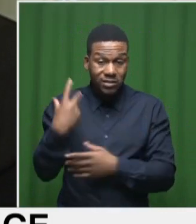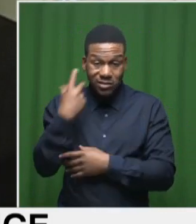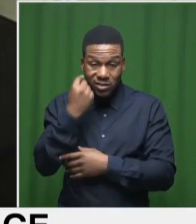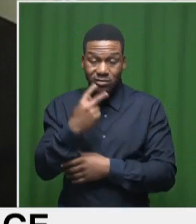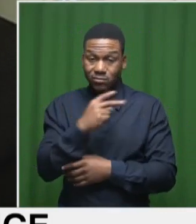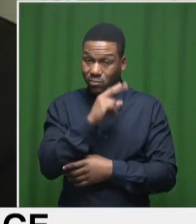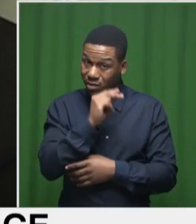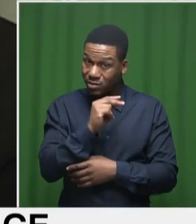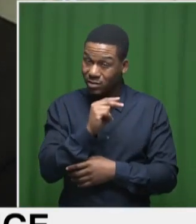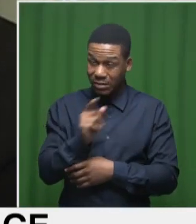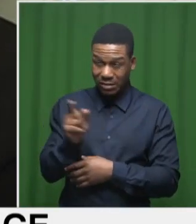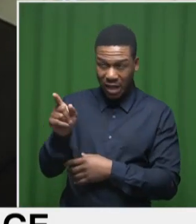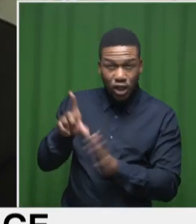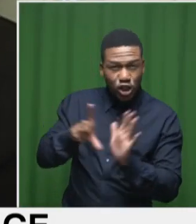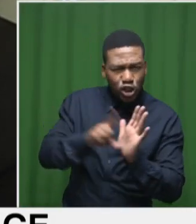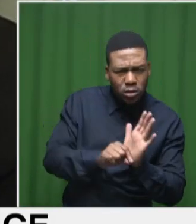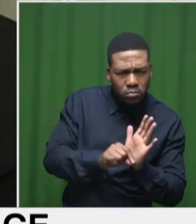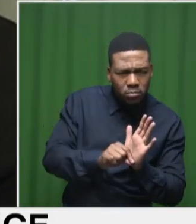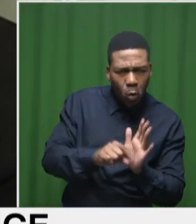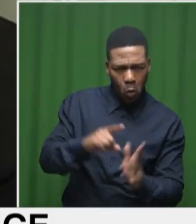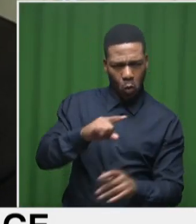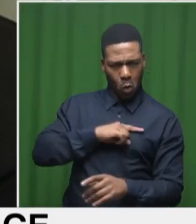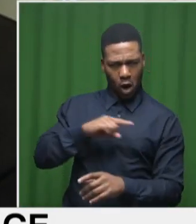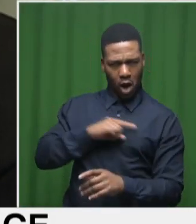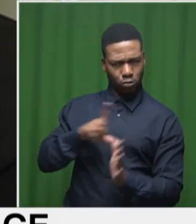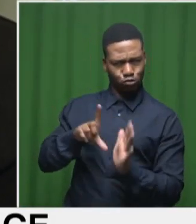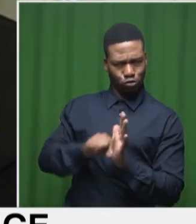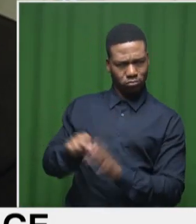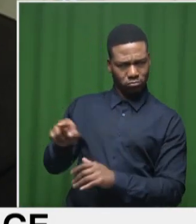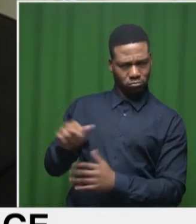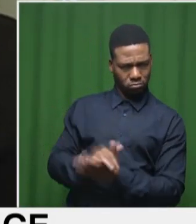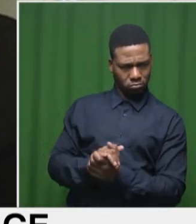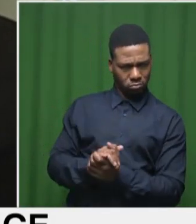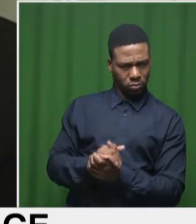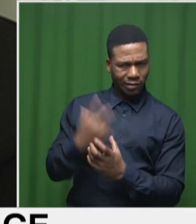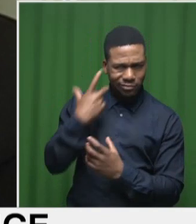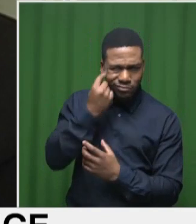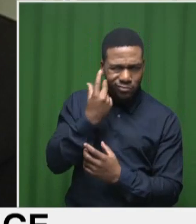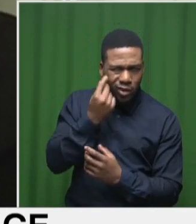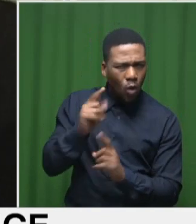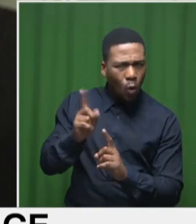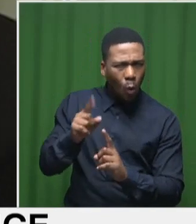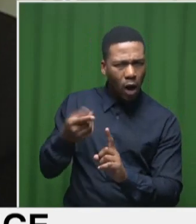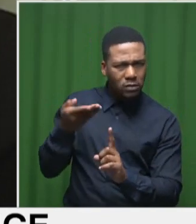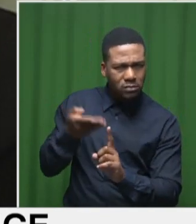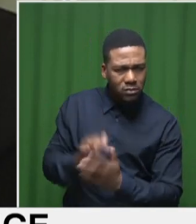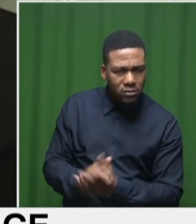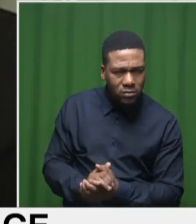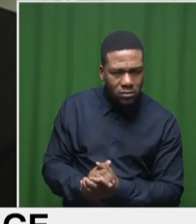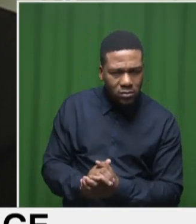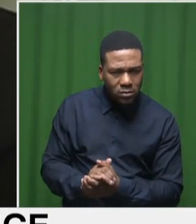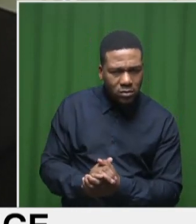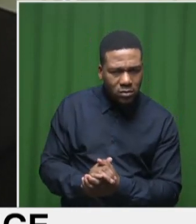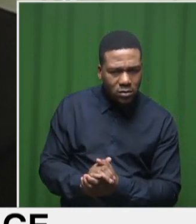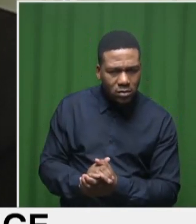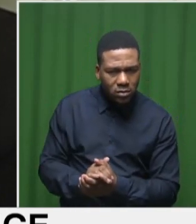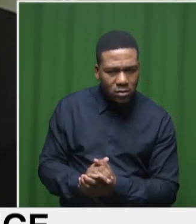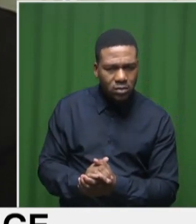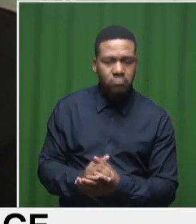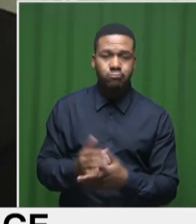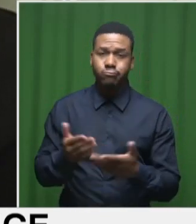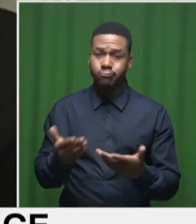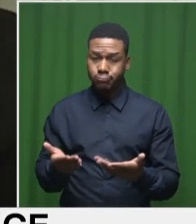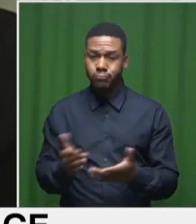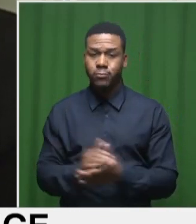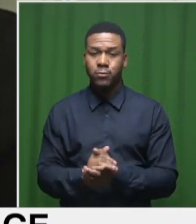else, you have to ask yourself why. What is being injected? There has been a recent trend where we've been on